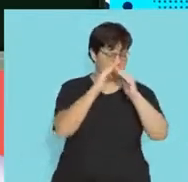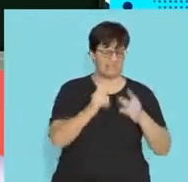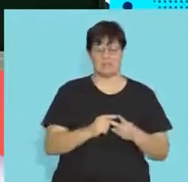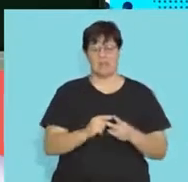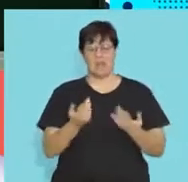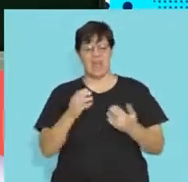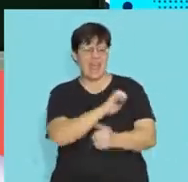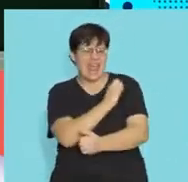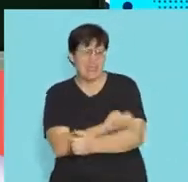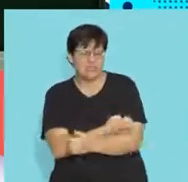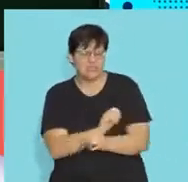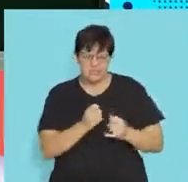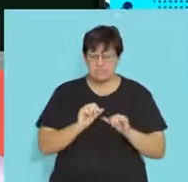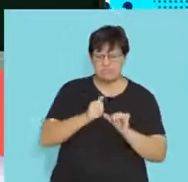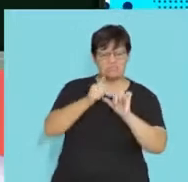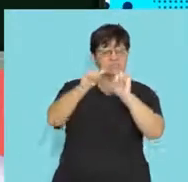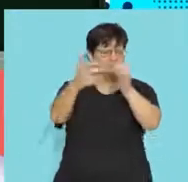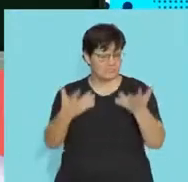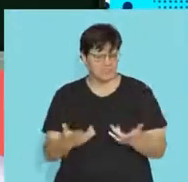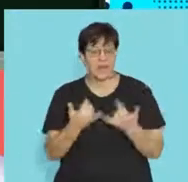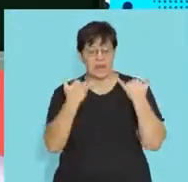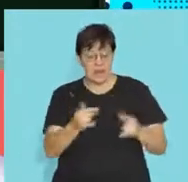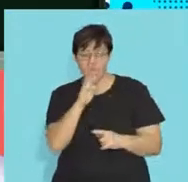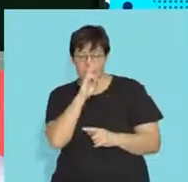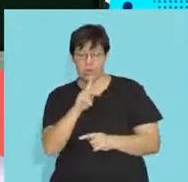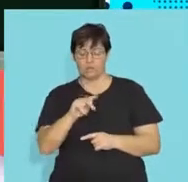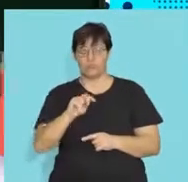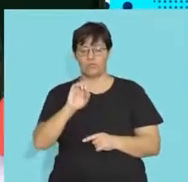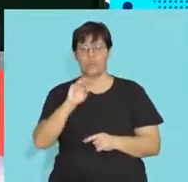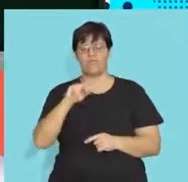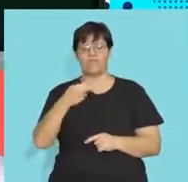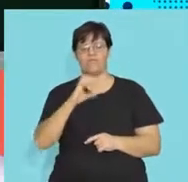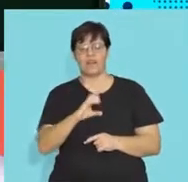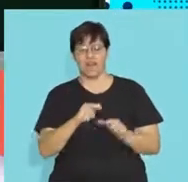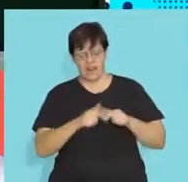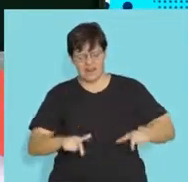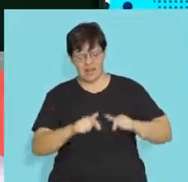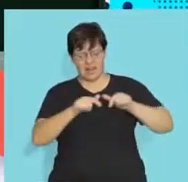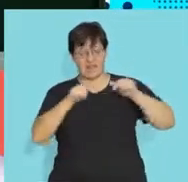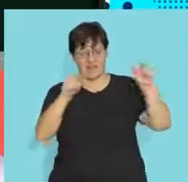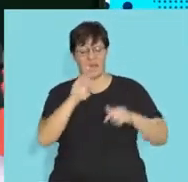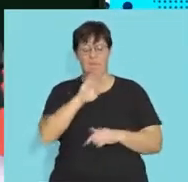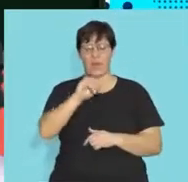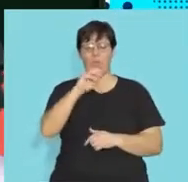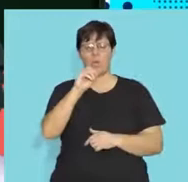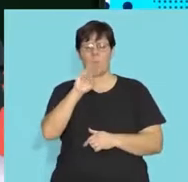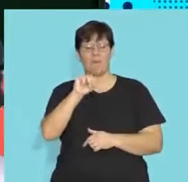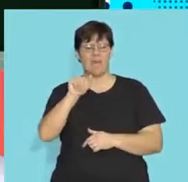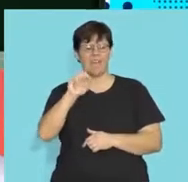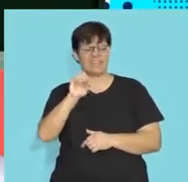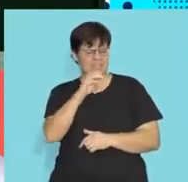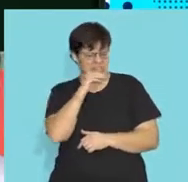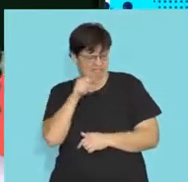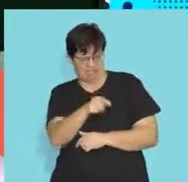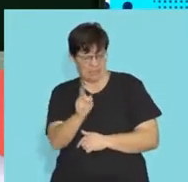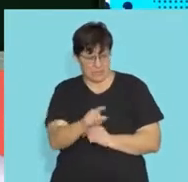in an ecosystem, and now we're going to spend some time looking at what are different trophic levels and what do we mean by the concept of biomass. It's